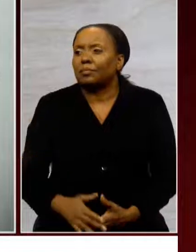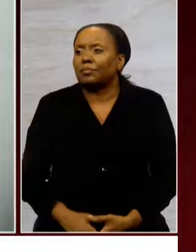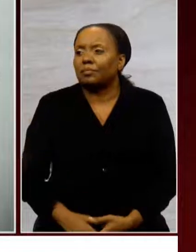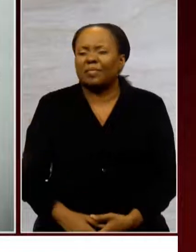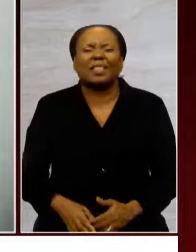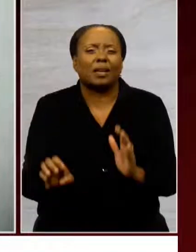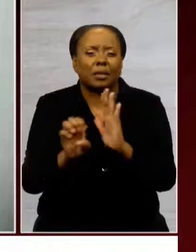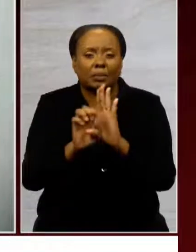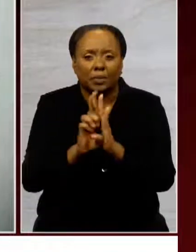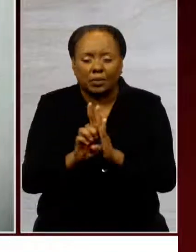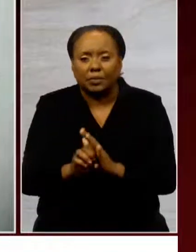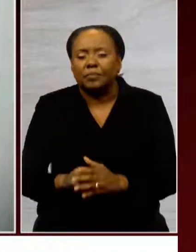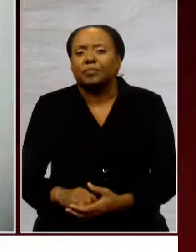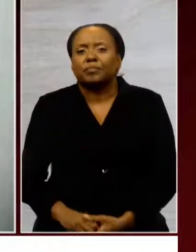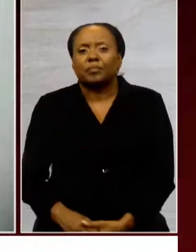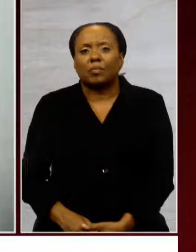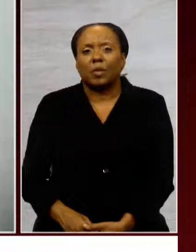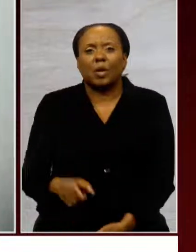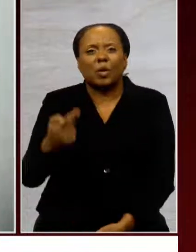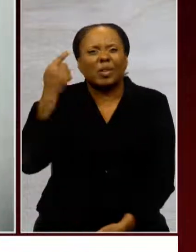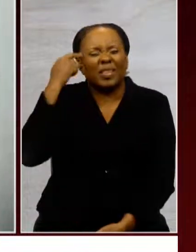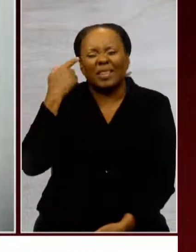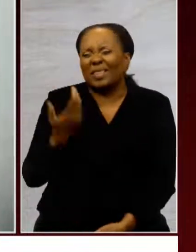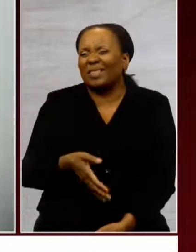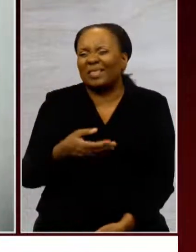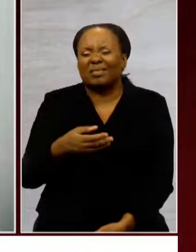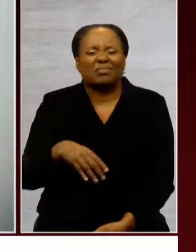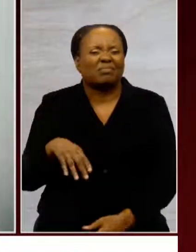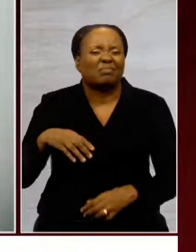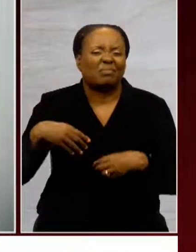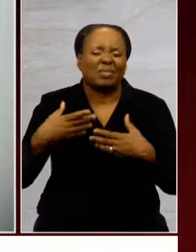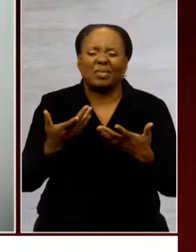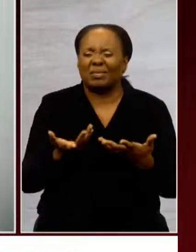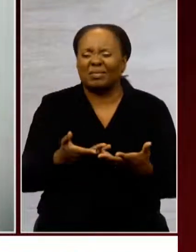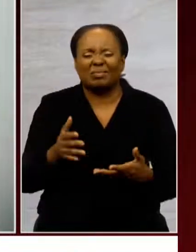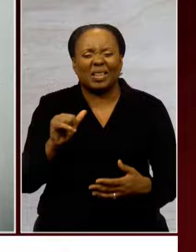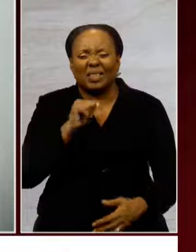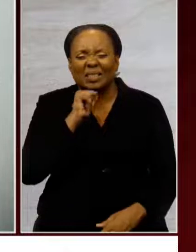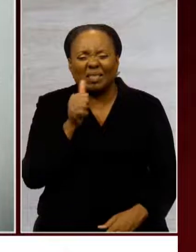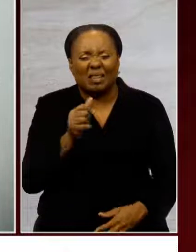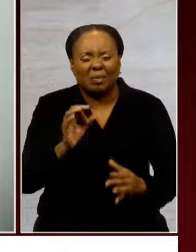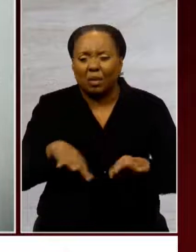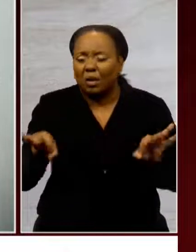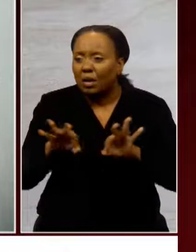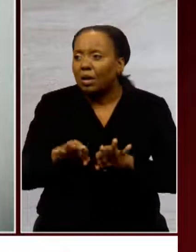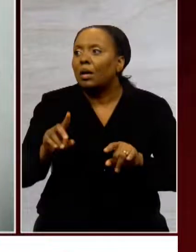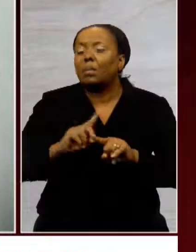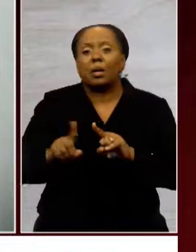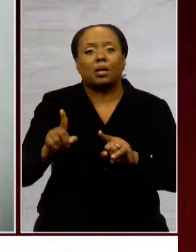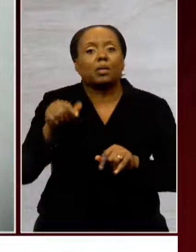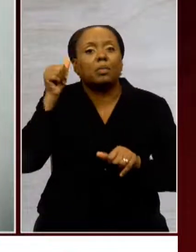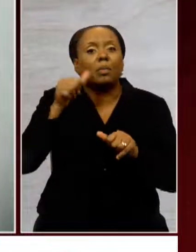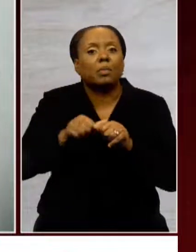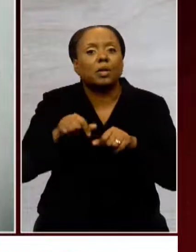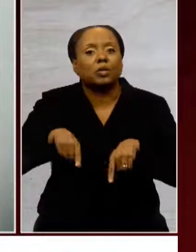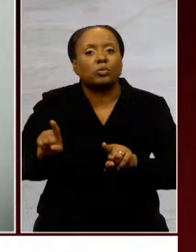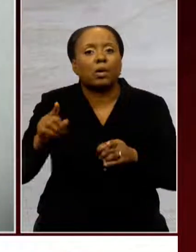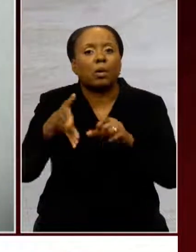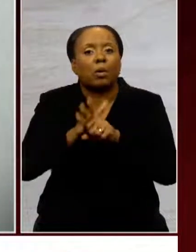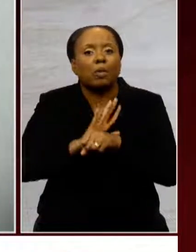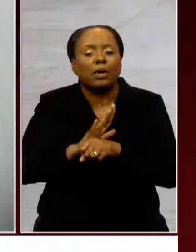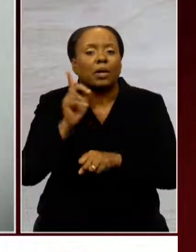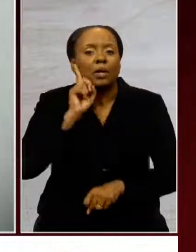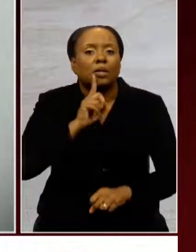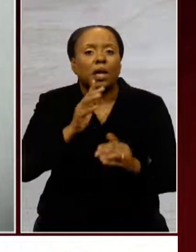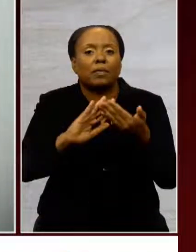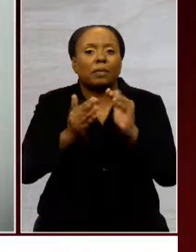Yeah. Now you might say that that's a triviality, but it's not. It is a violation. During COVID, the deaf community struggled badly